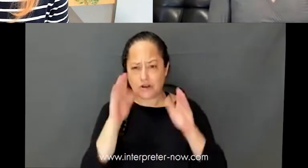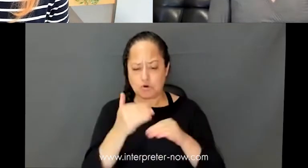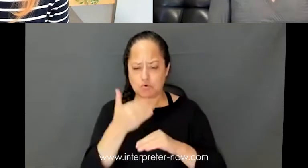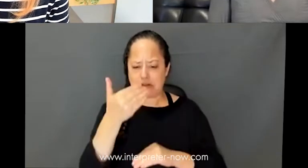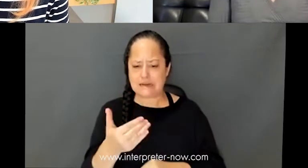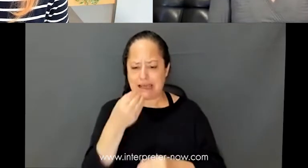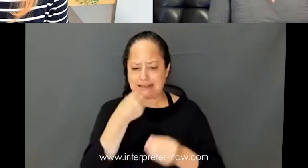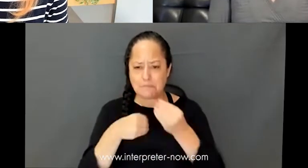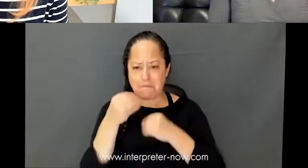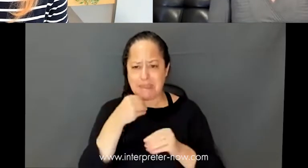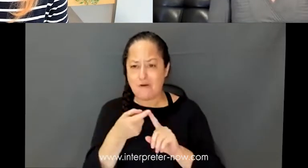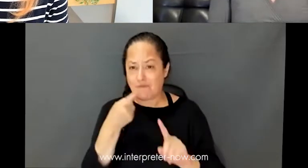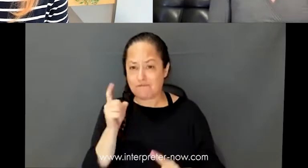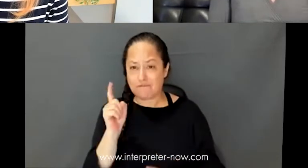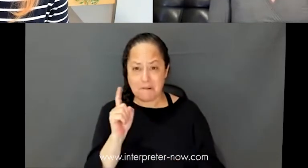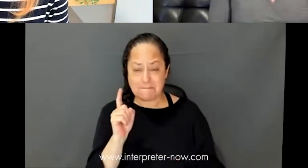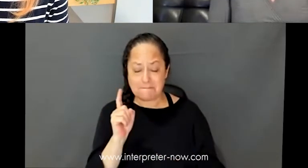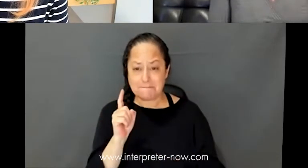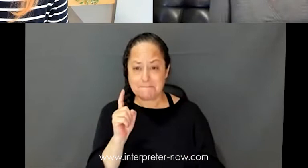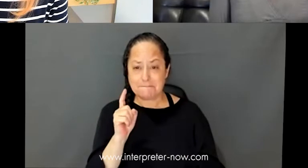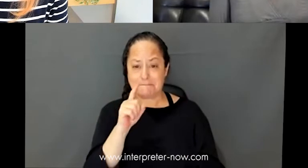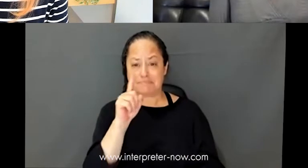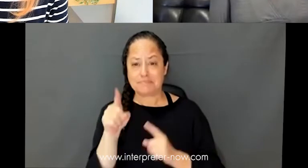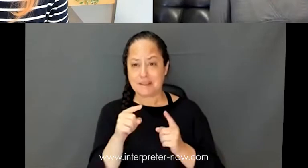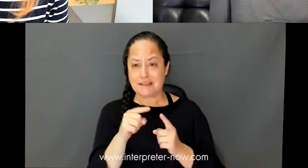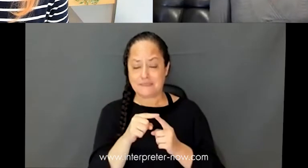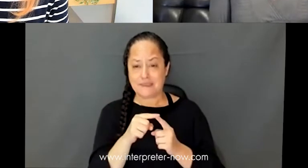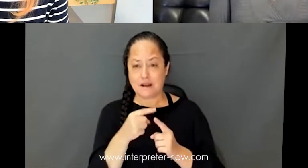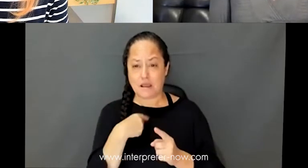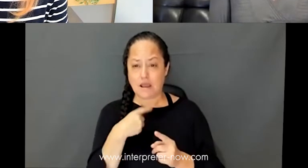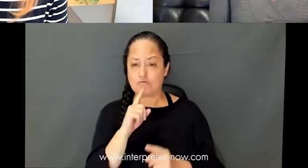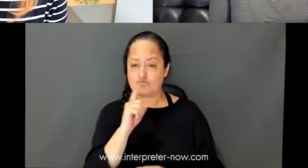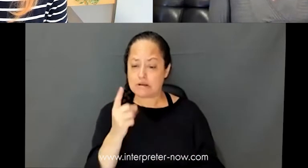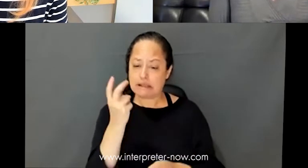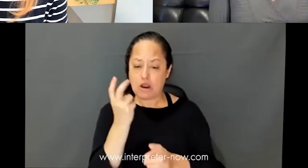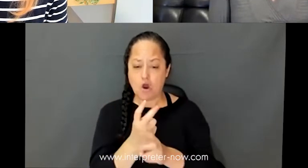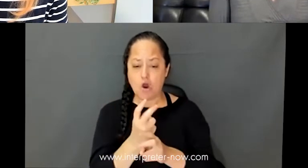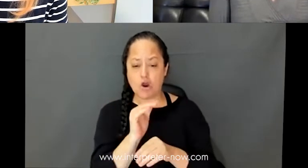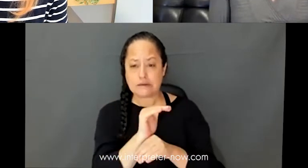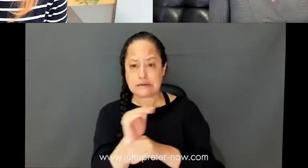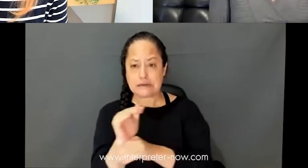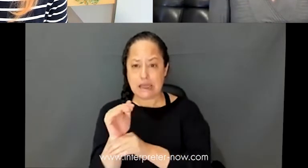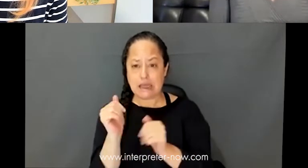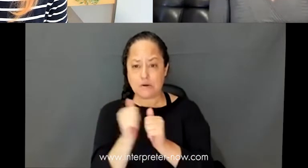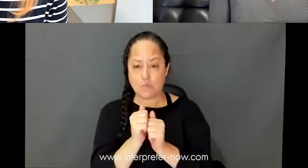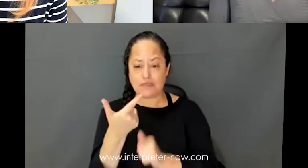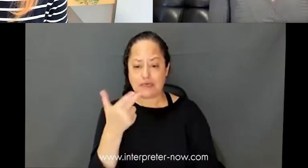was coming from. And then had a really hard night with a